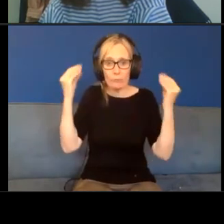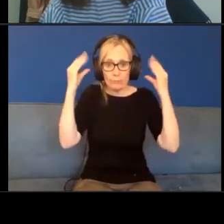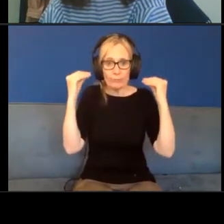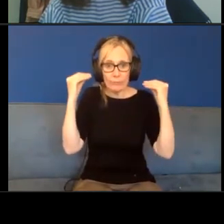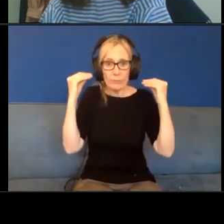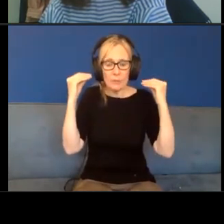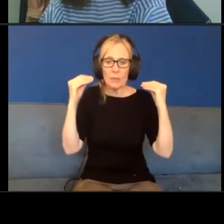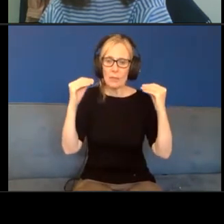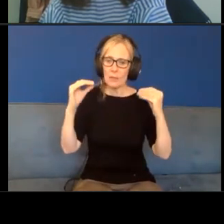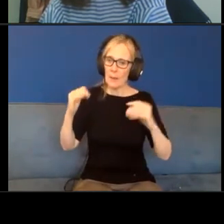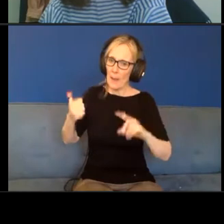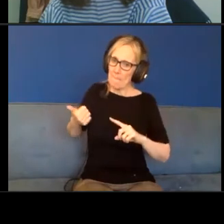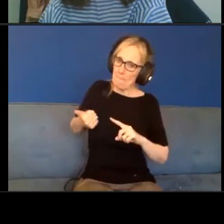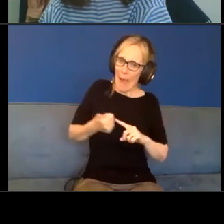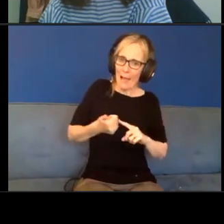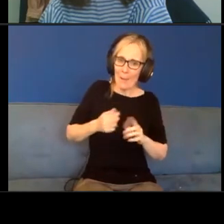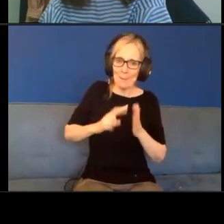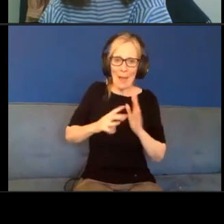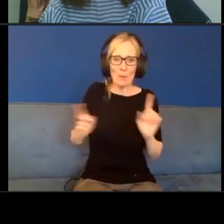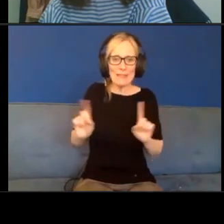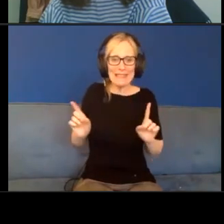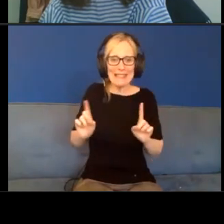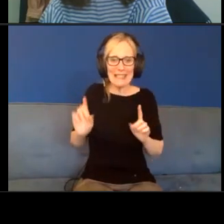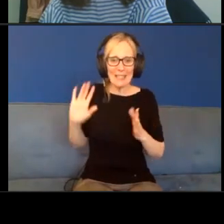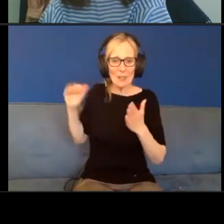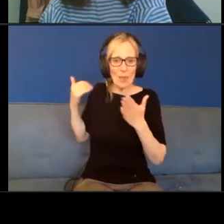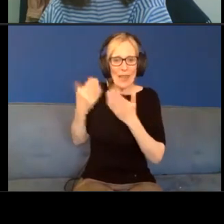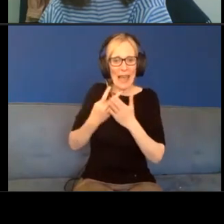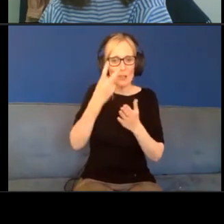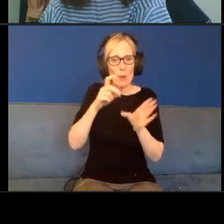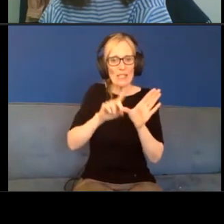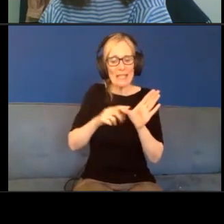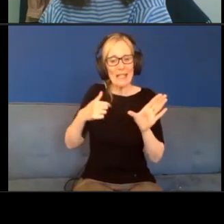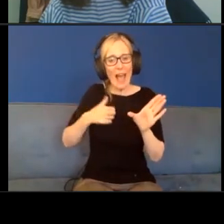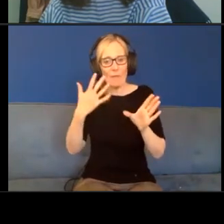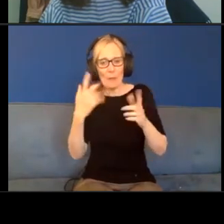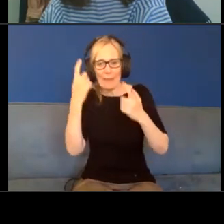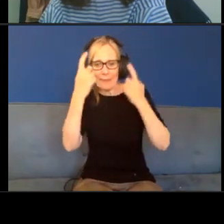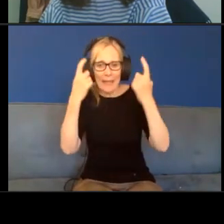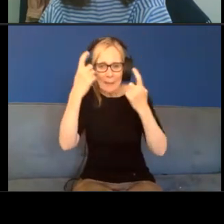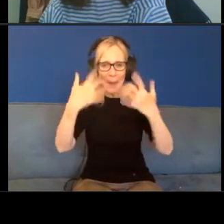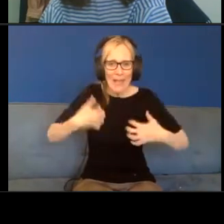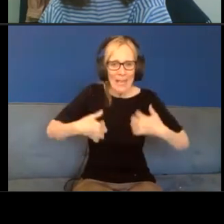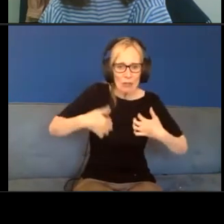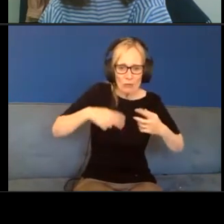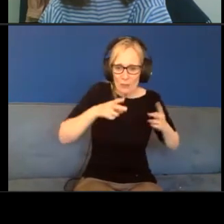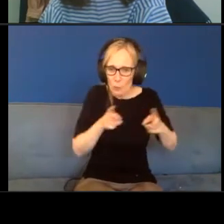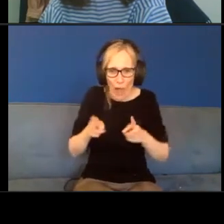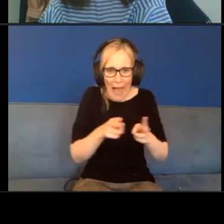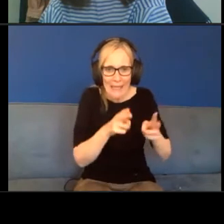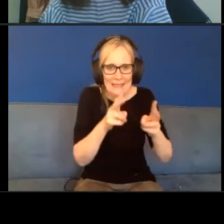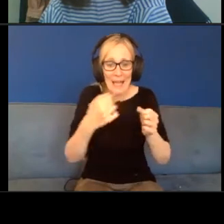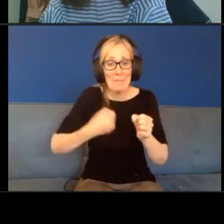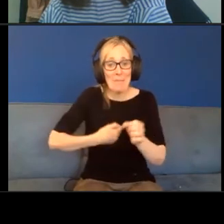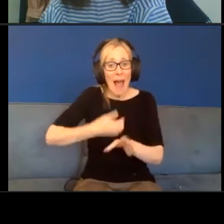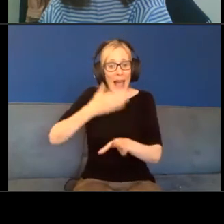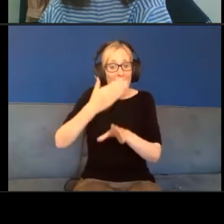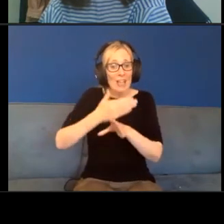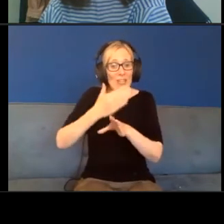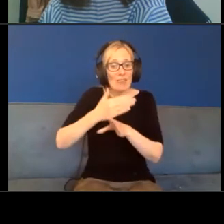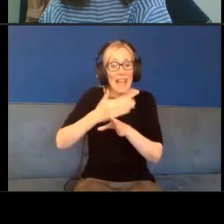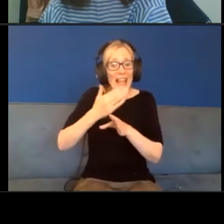backup plans? So the last 20 years, I've been looking into interesting ways to my career. It's like this, while still playing